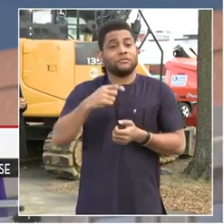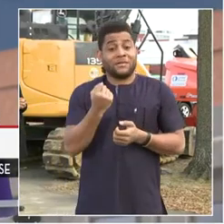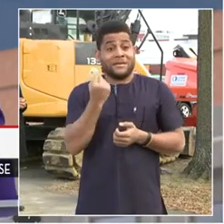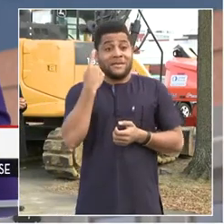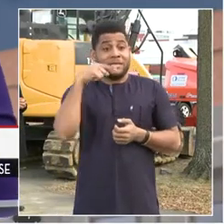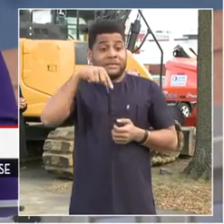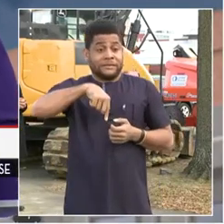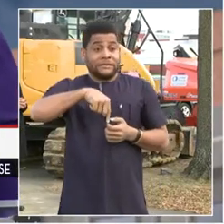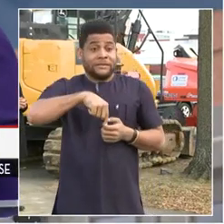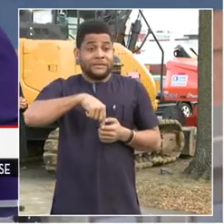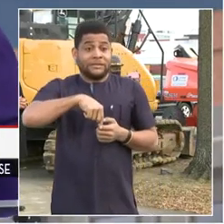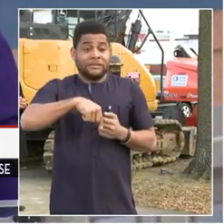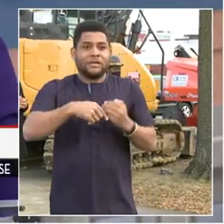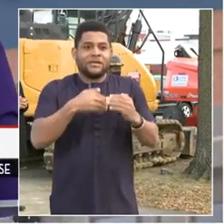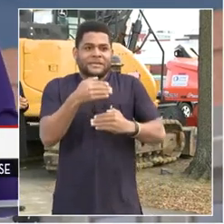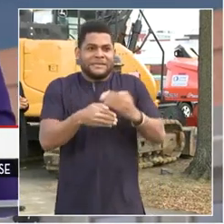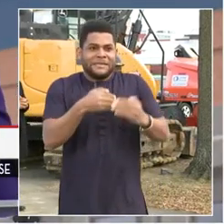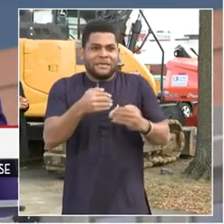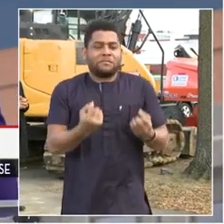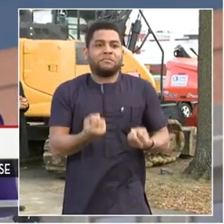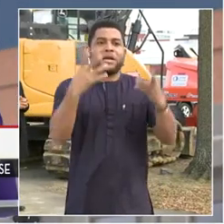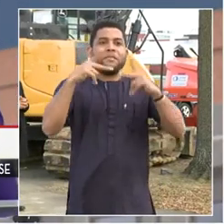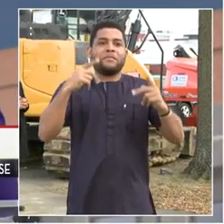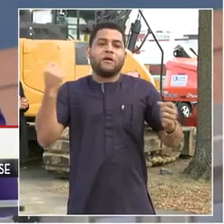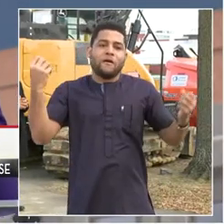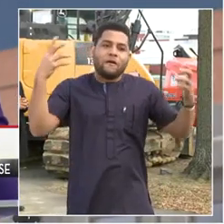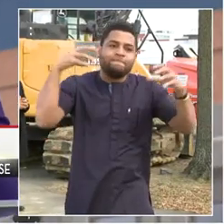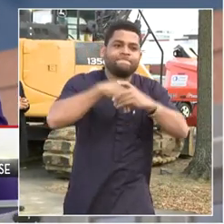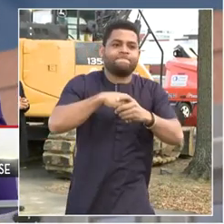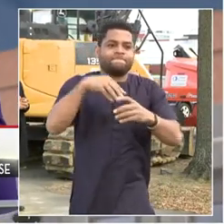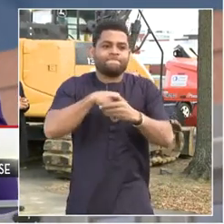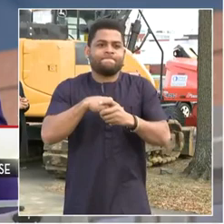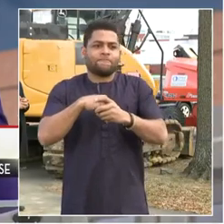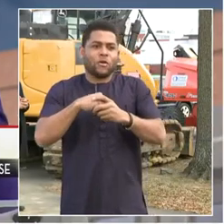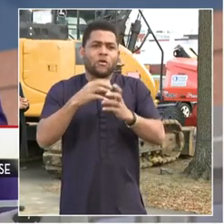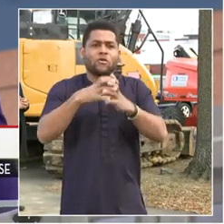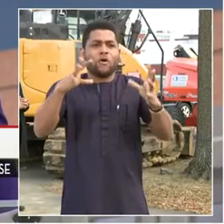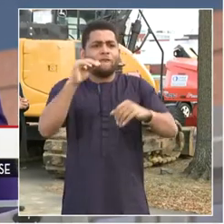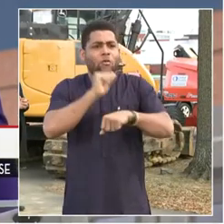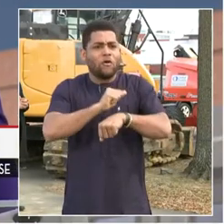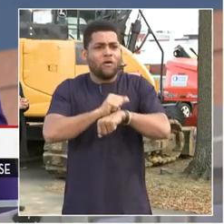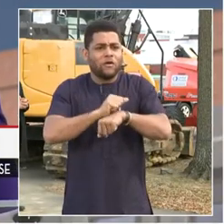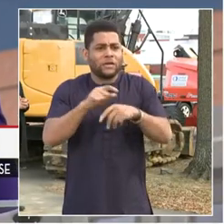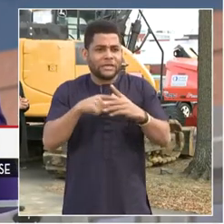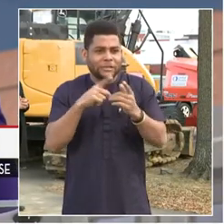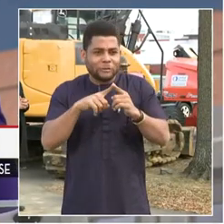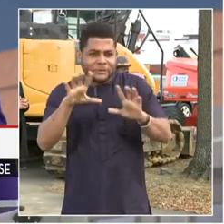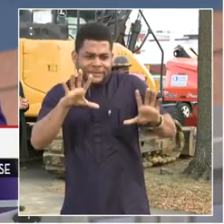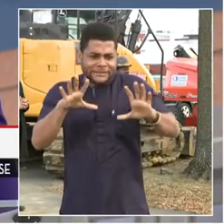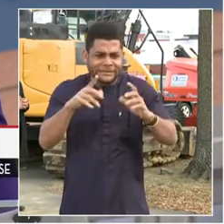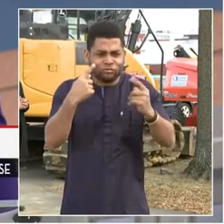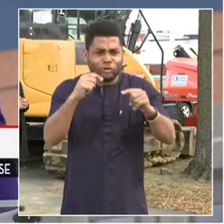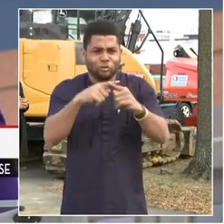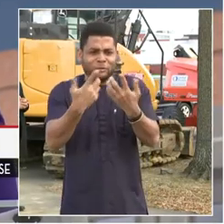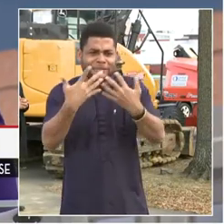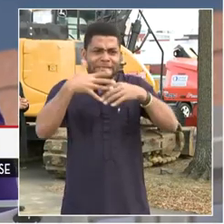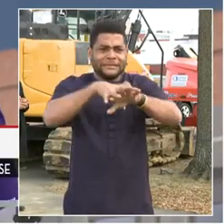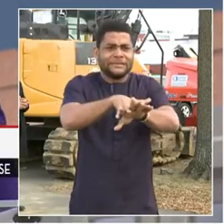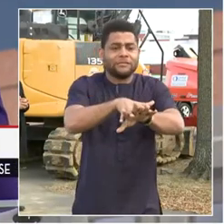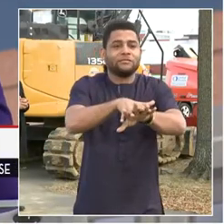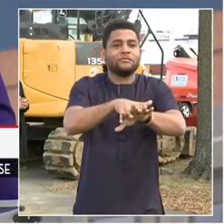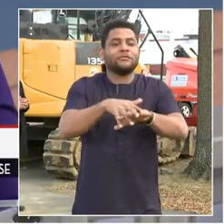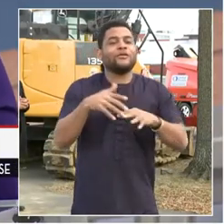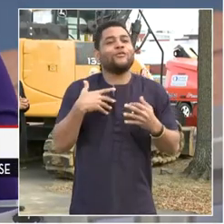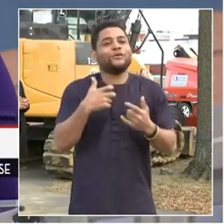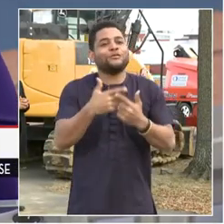know that the council members remember well. We certainly do. And I want to thank our partners at